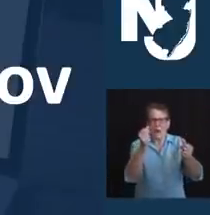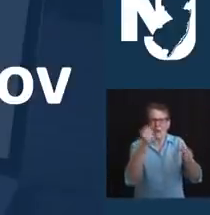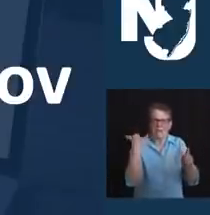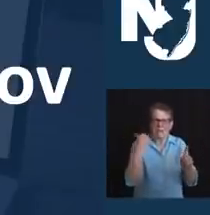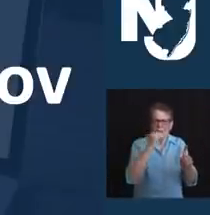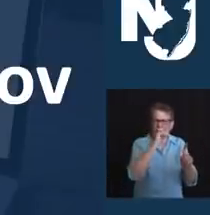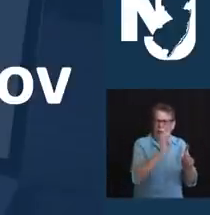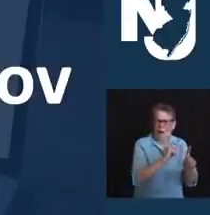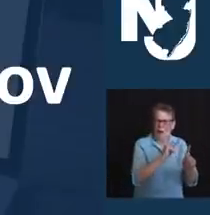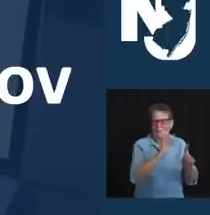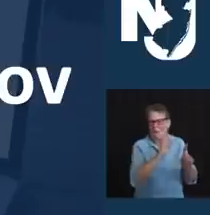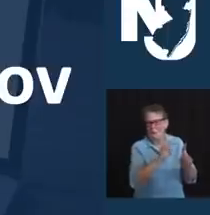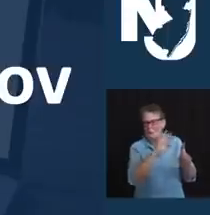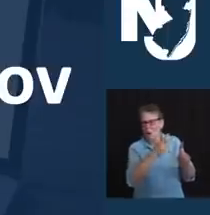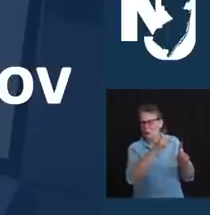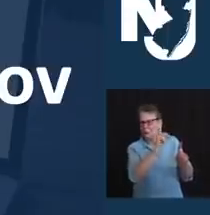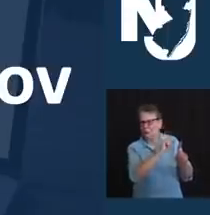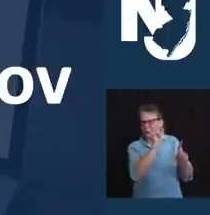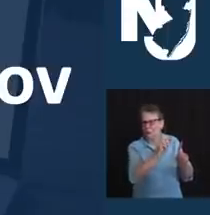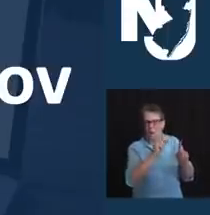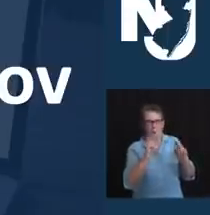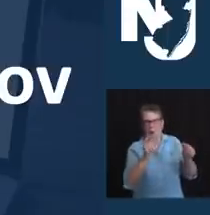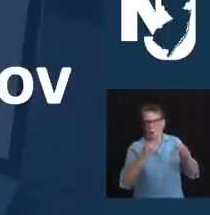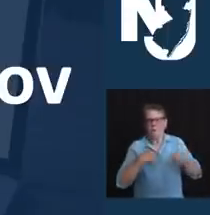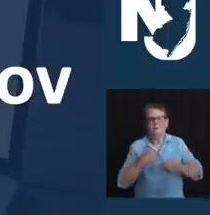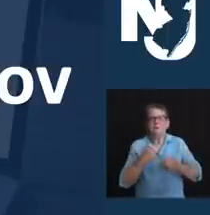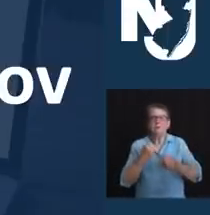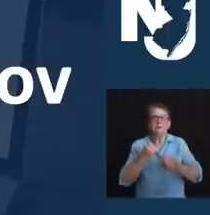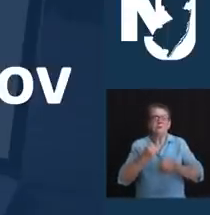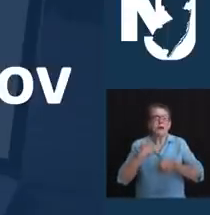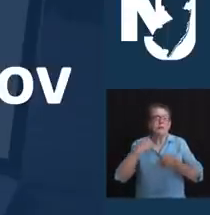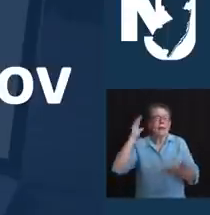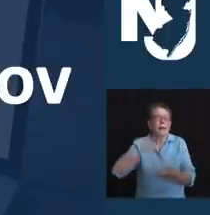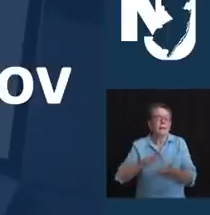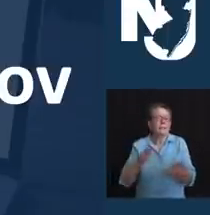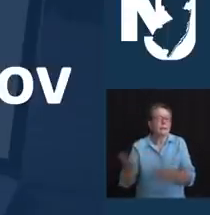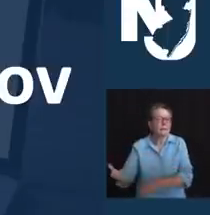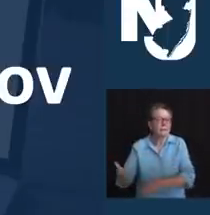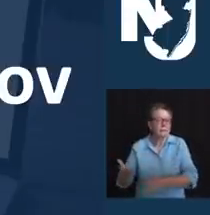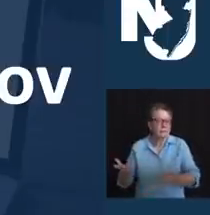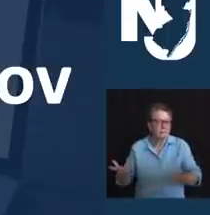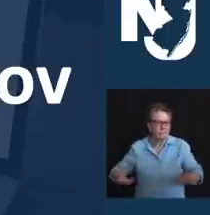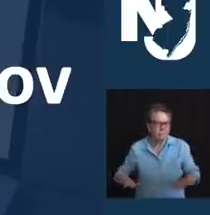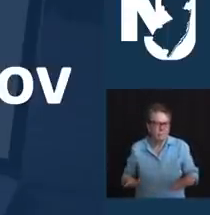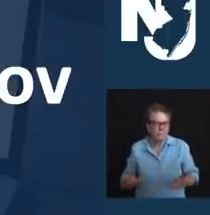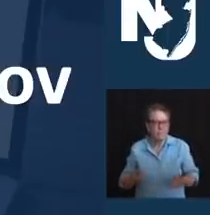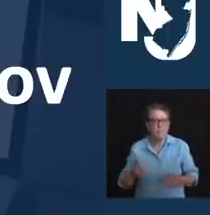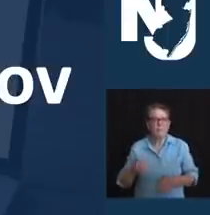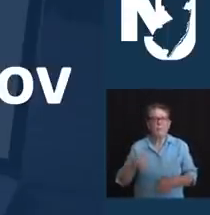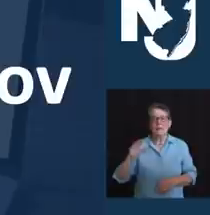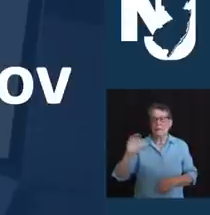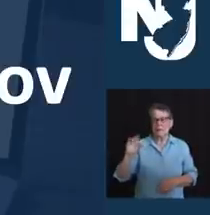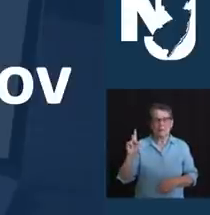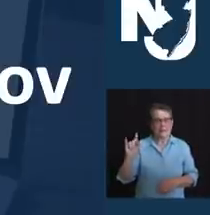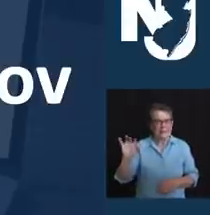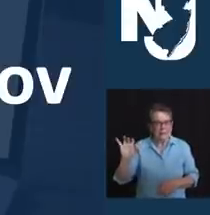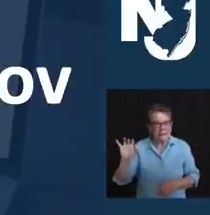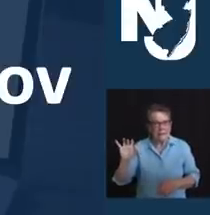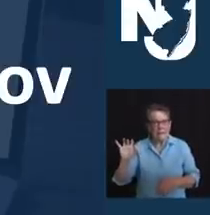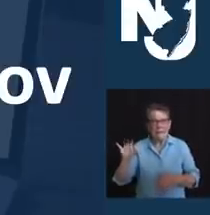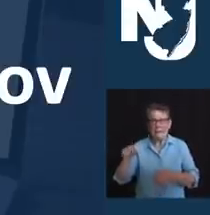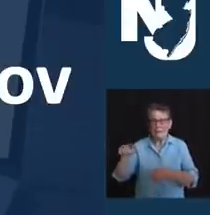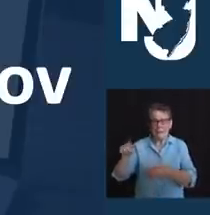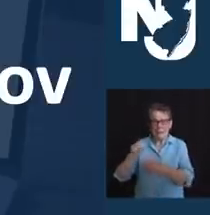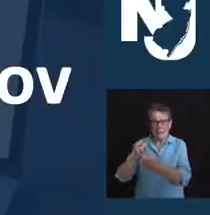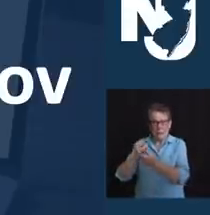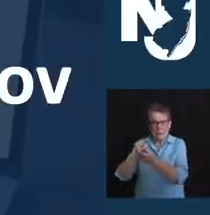And that is why when the CDC took all of us by surprise and updated its masking guidance some, I think, 11